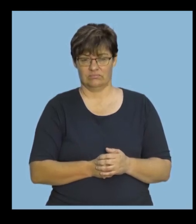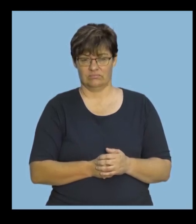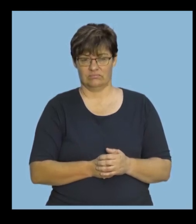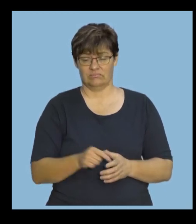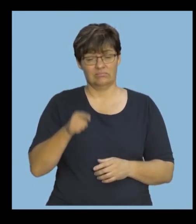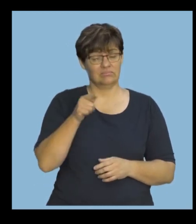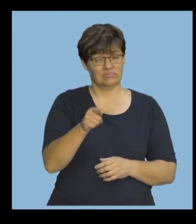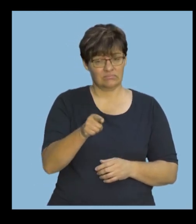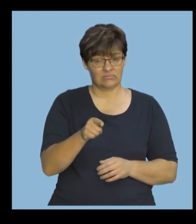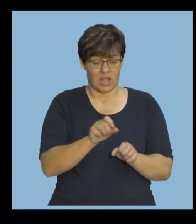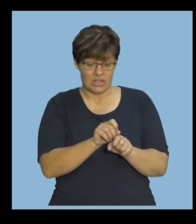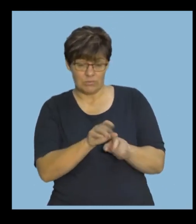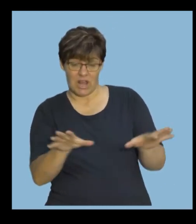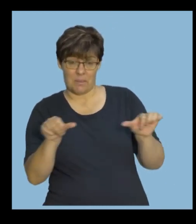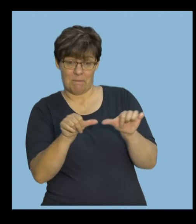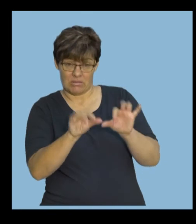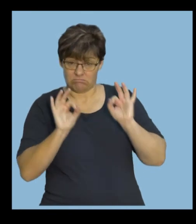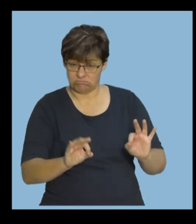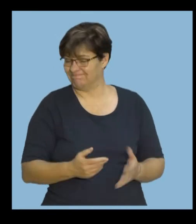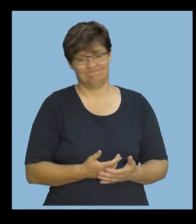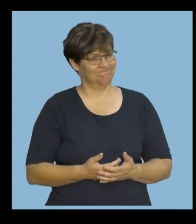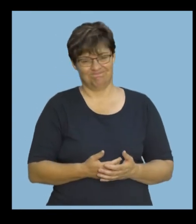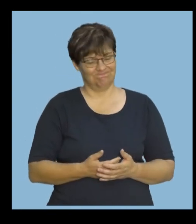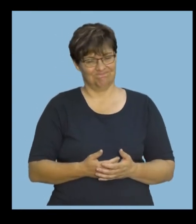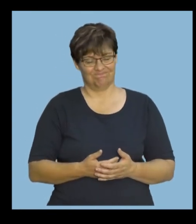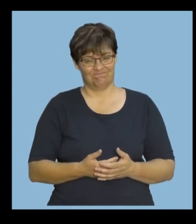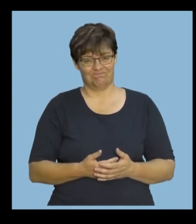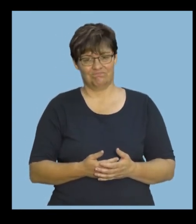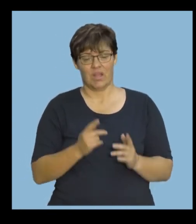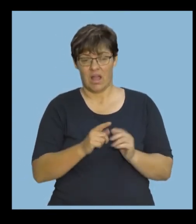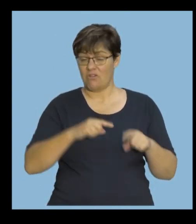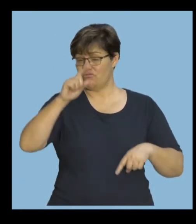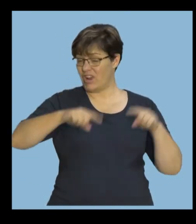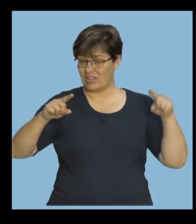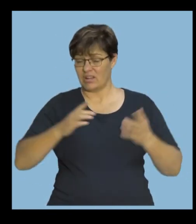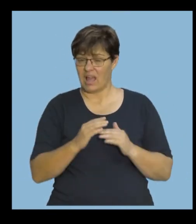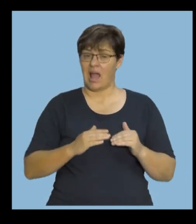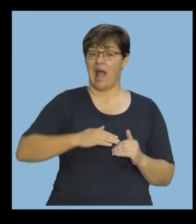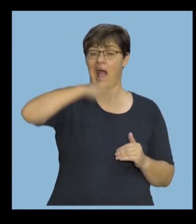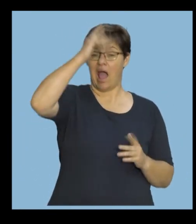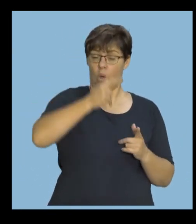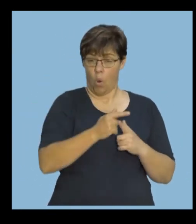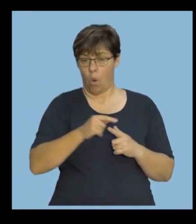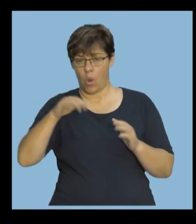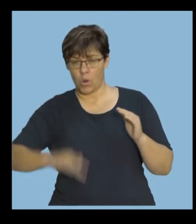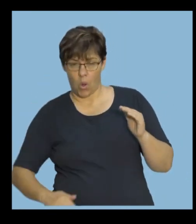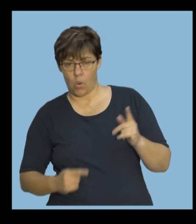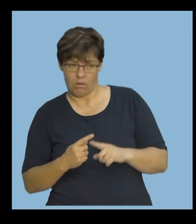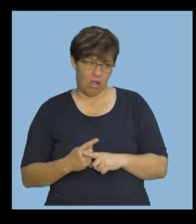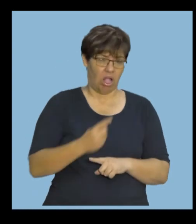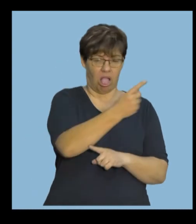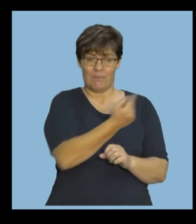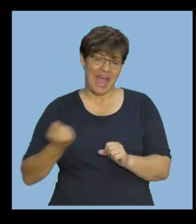Range is not a good measure of spread because one extreme, very high or low value, can have